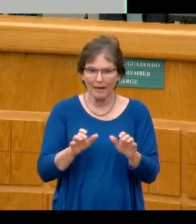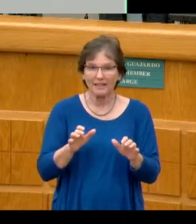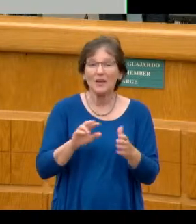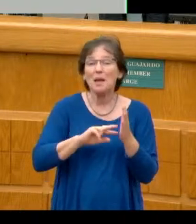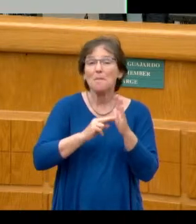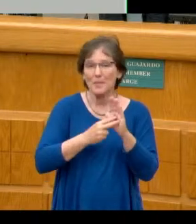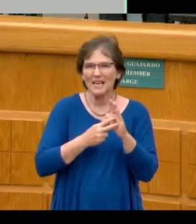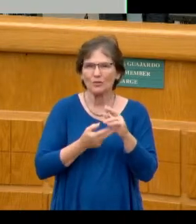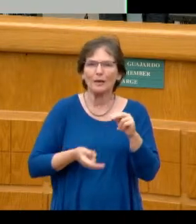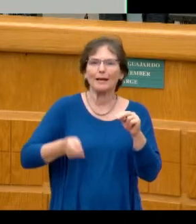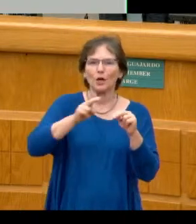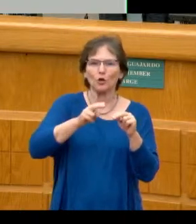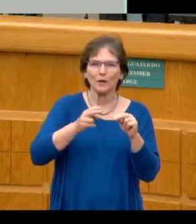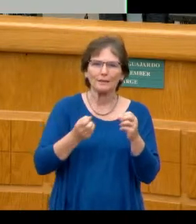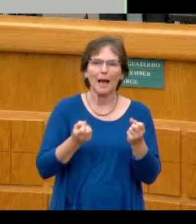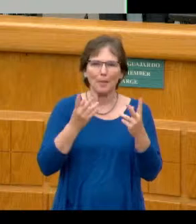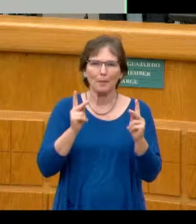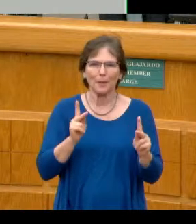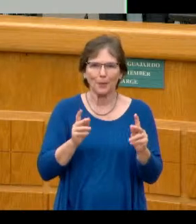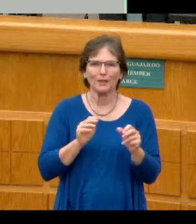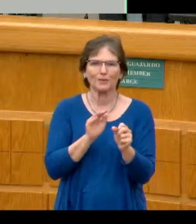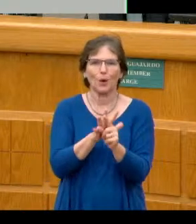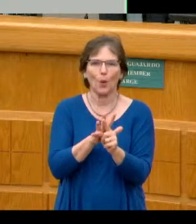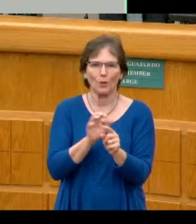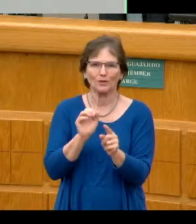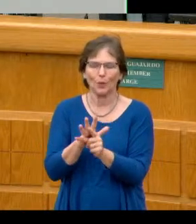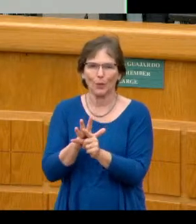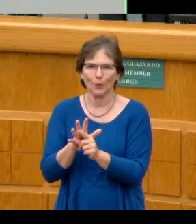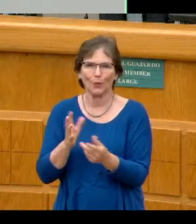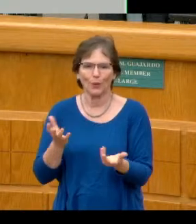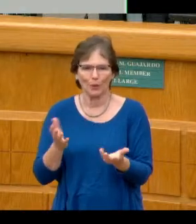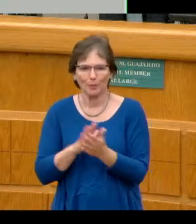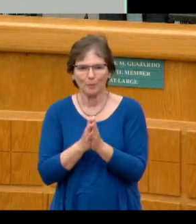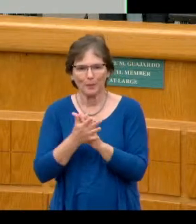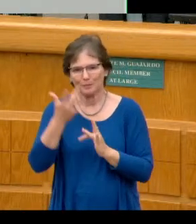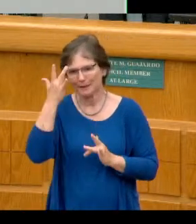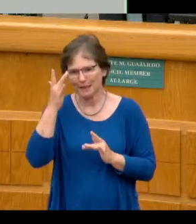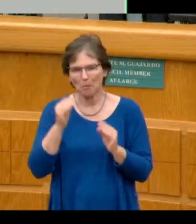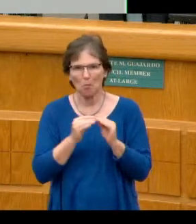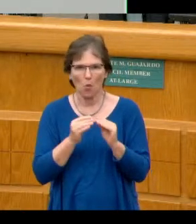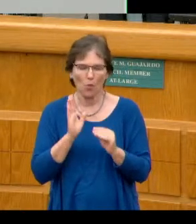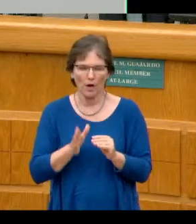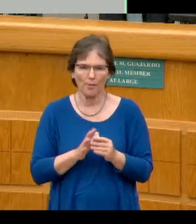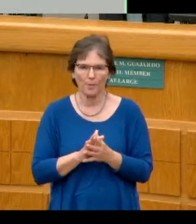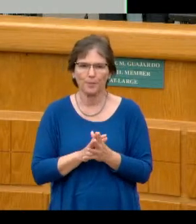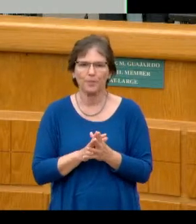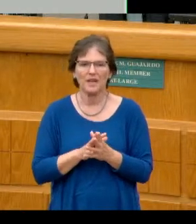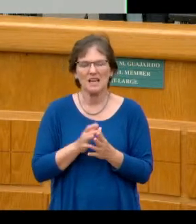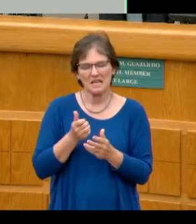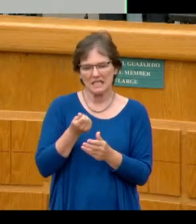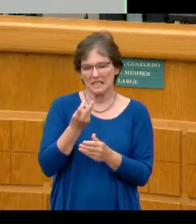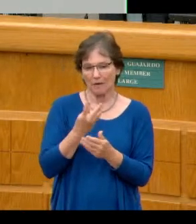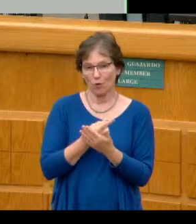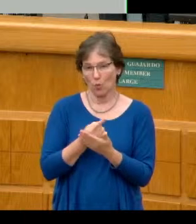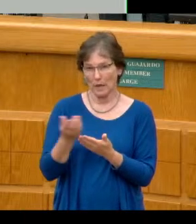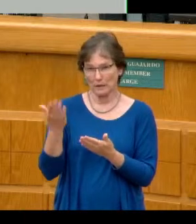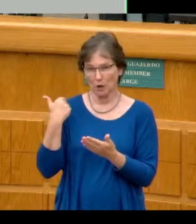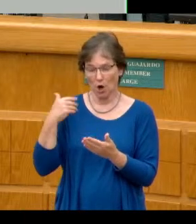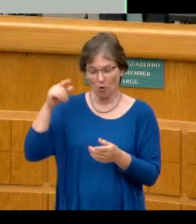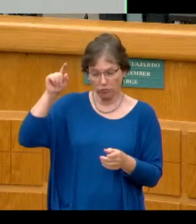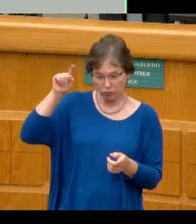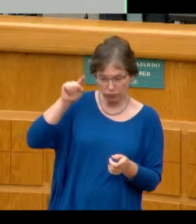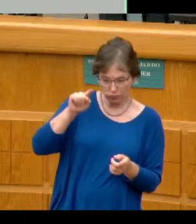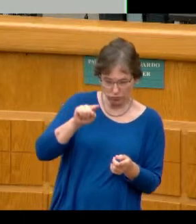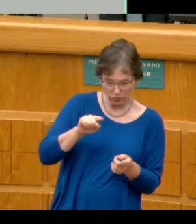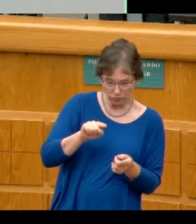been 23,000 recoveries of those who tested positive and are considered a COVID confirmed case, and we're at